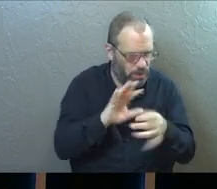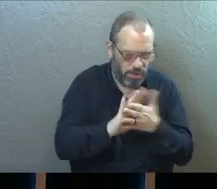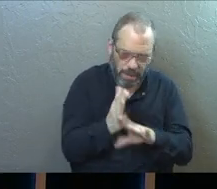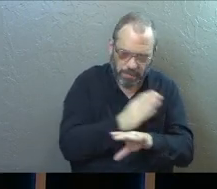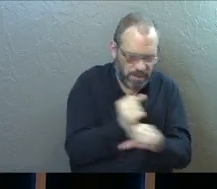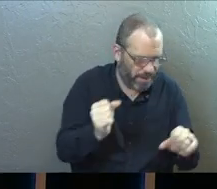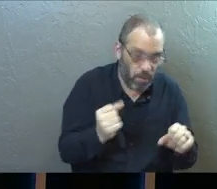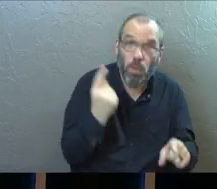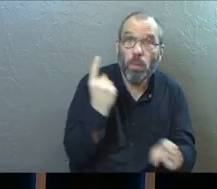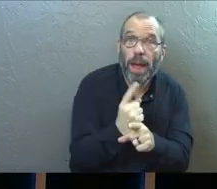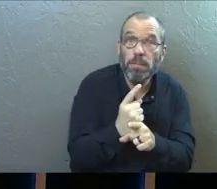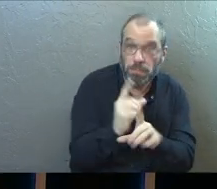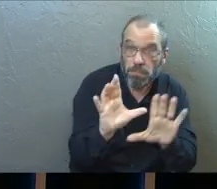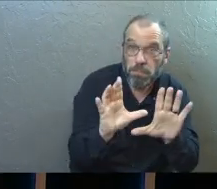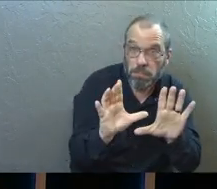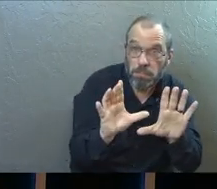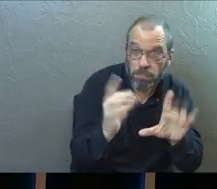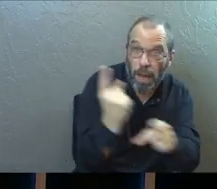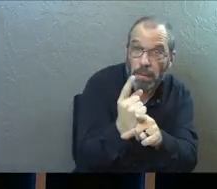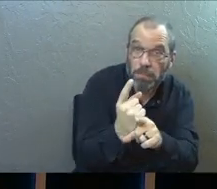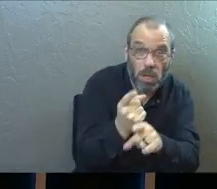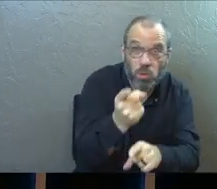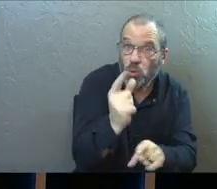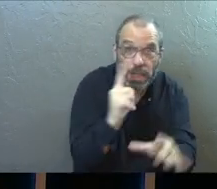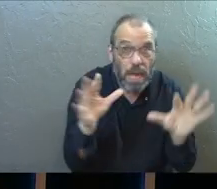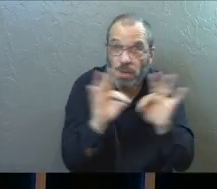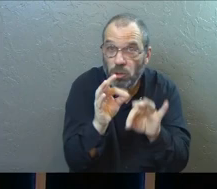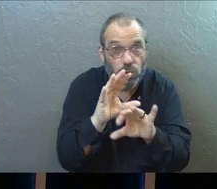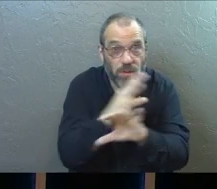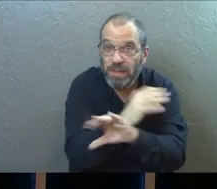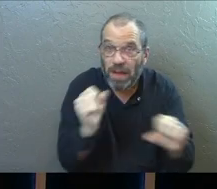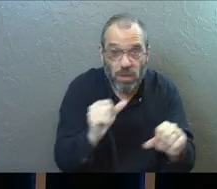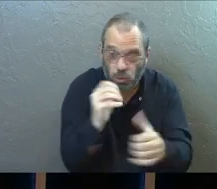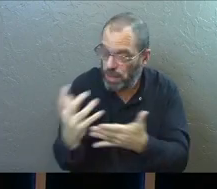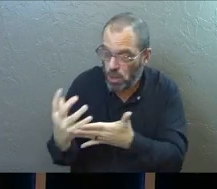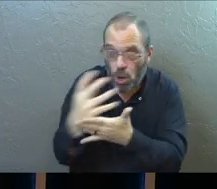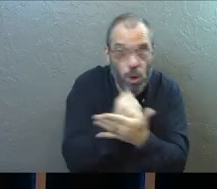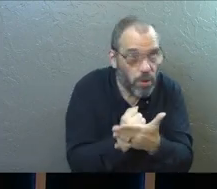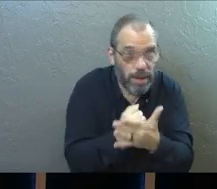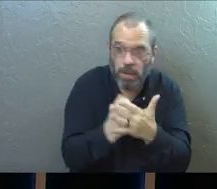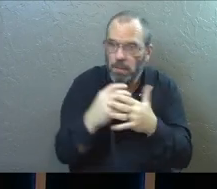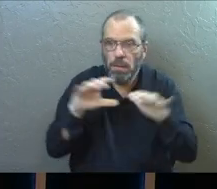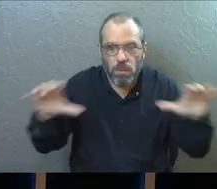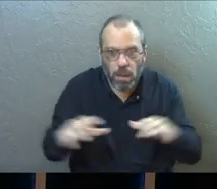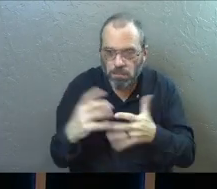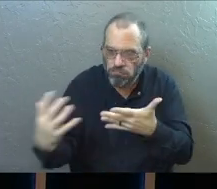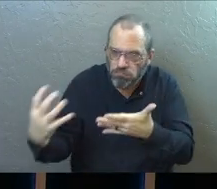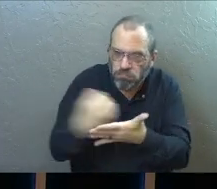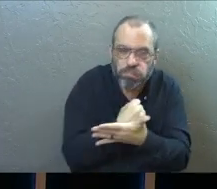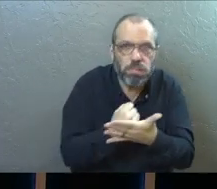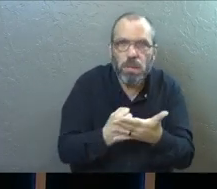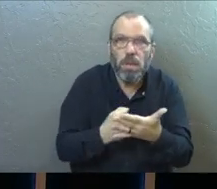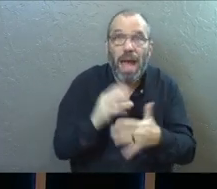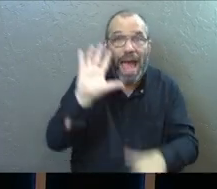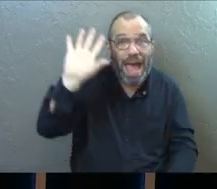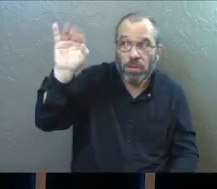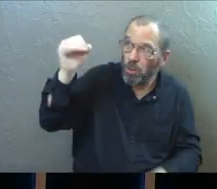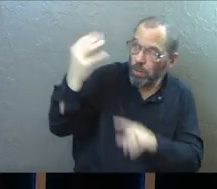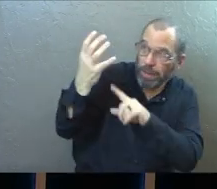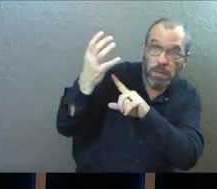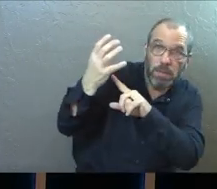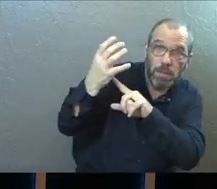saved, right? Again, you did not deserve that. You did not earn it. You did not achieve it. And the